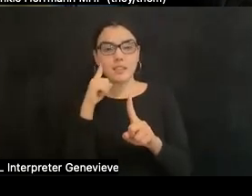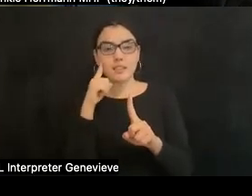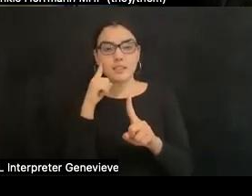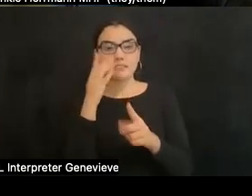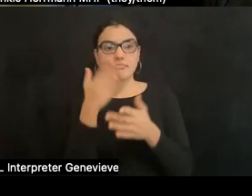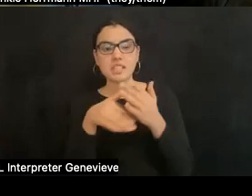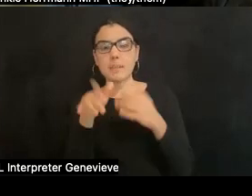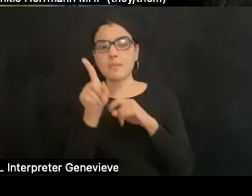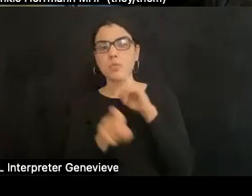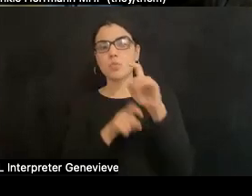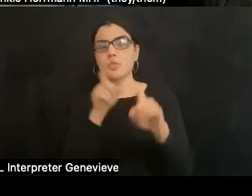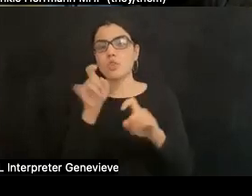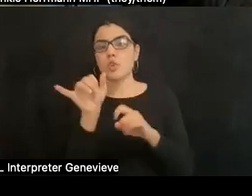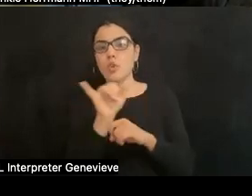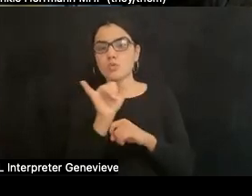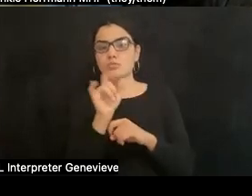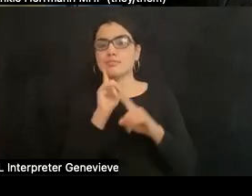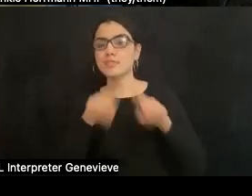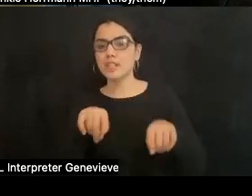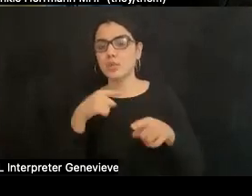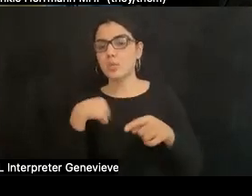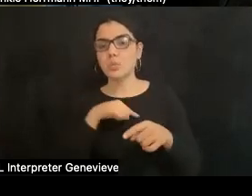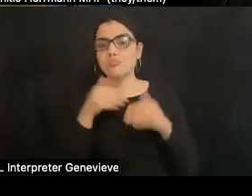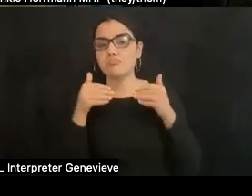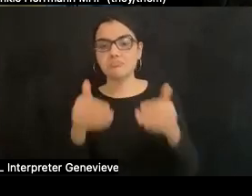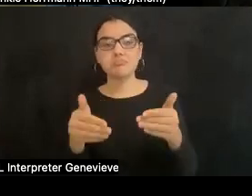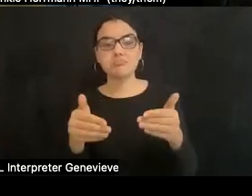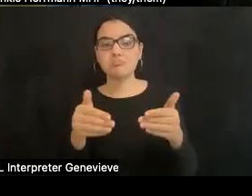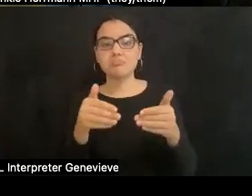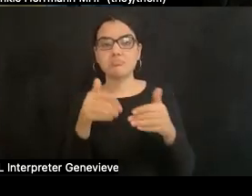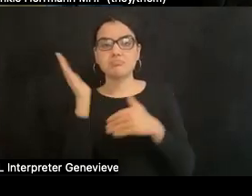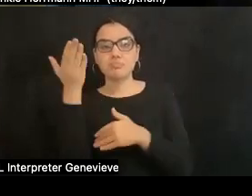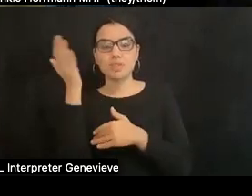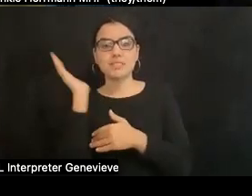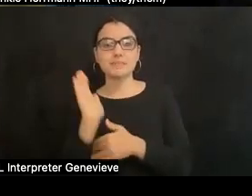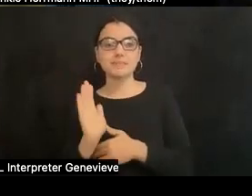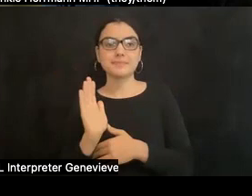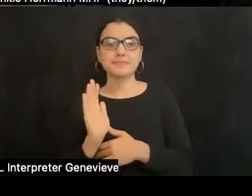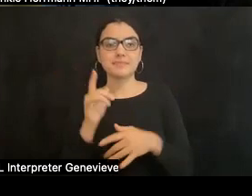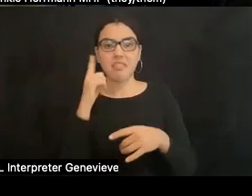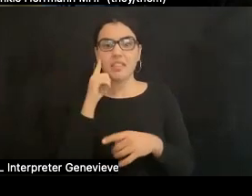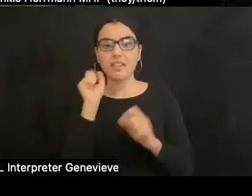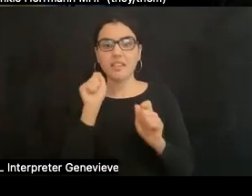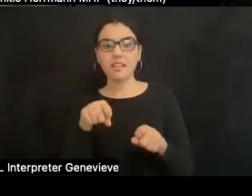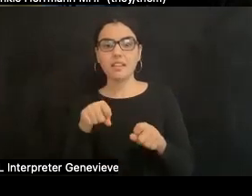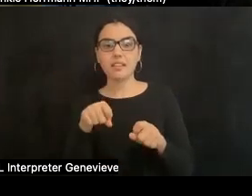some of the questions may also be answered as we keep going in the presentation. So I think we can